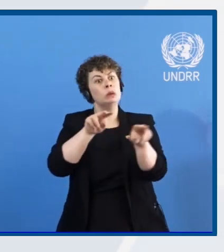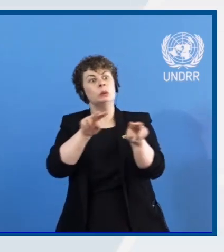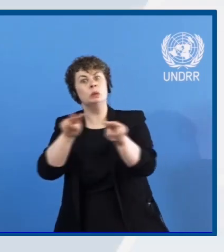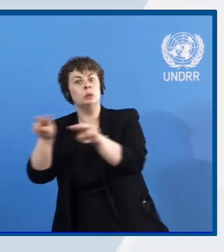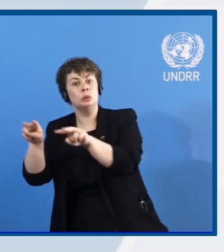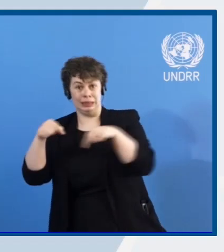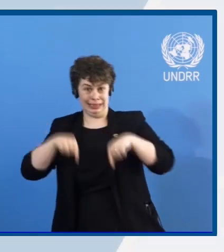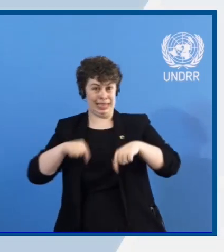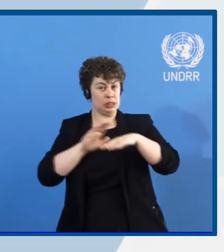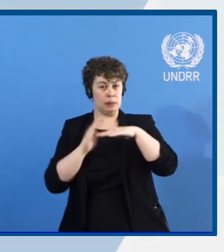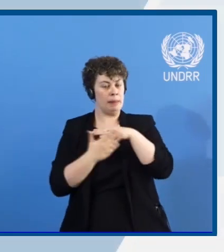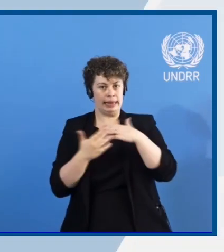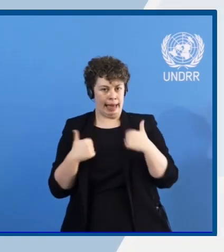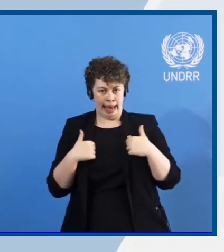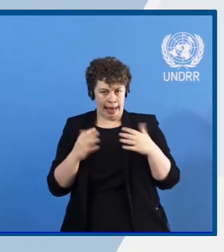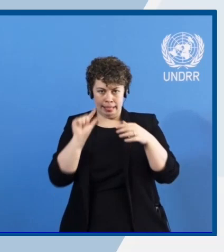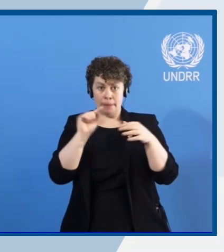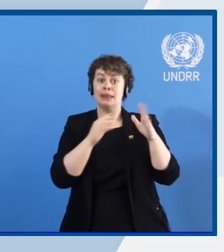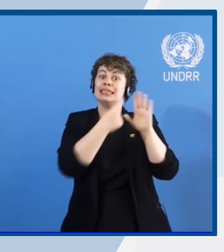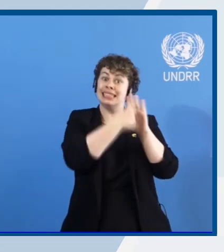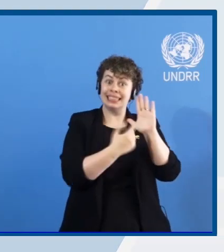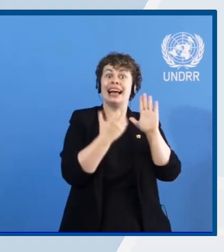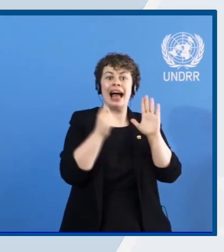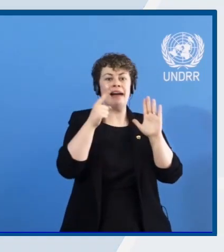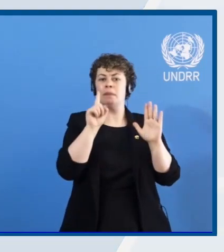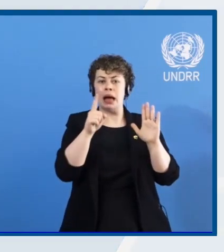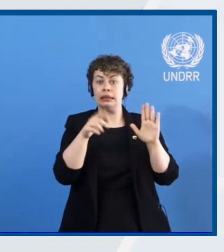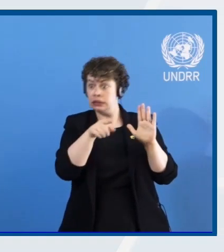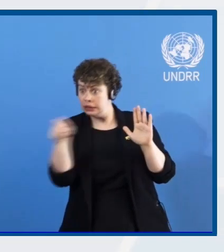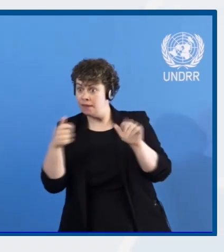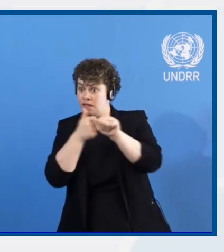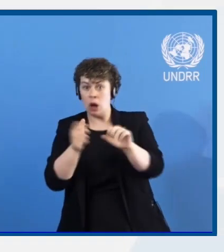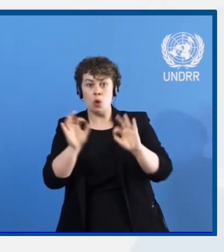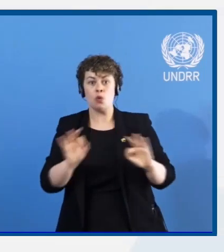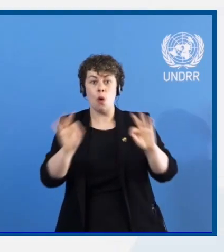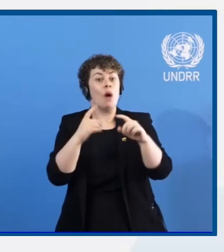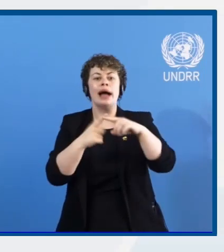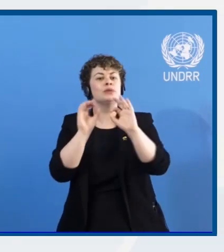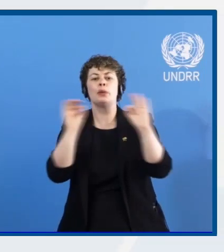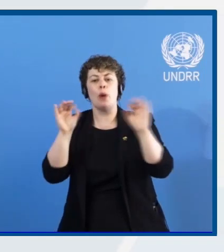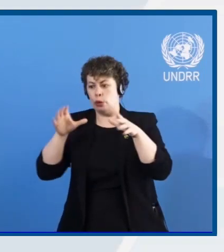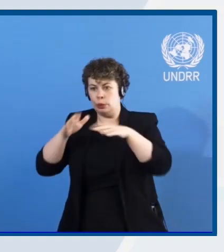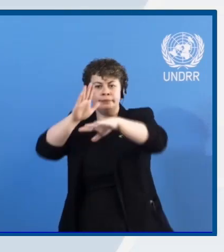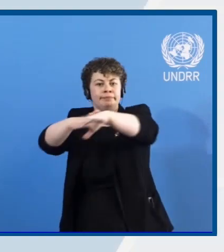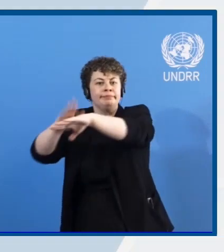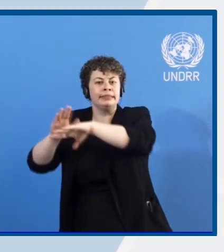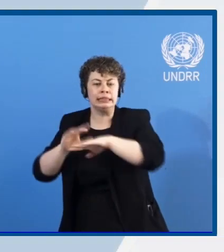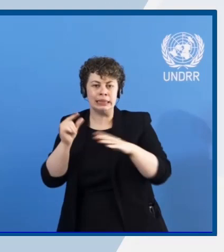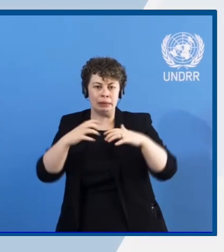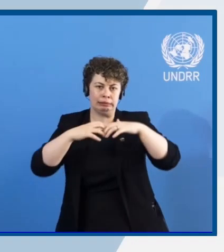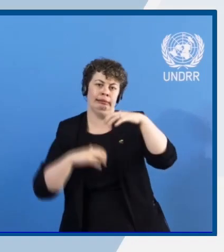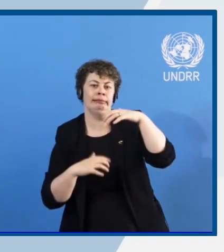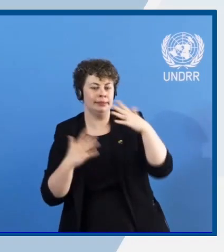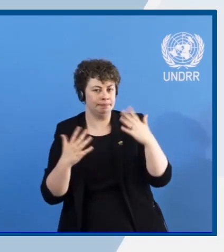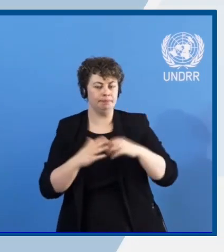I'd also like to say that we should build a culture of risk management, starting with the public sector. The Bank